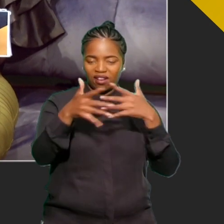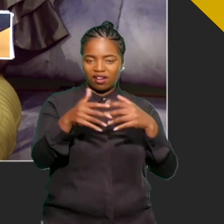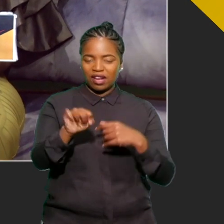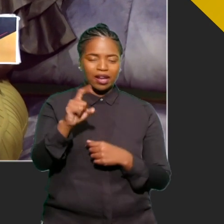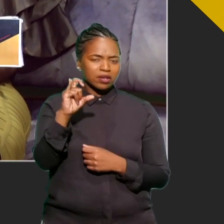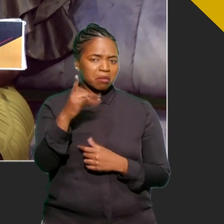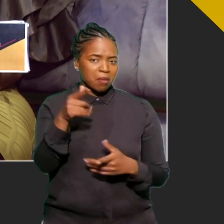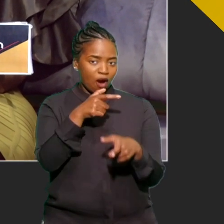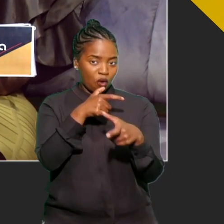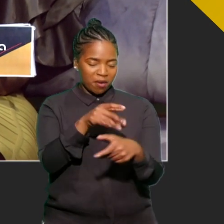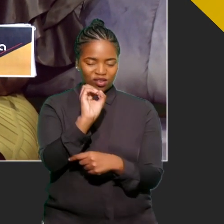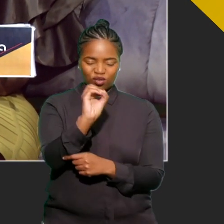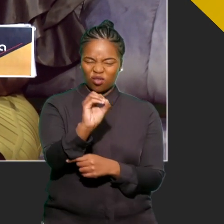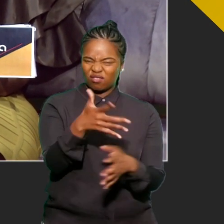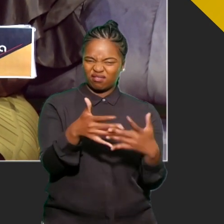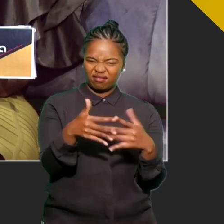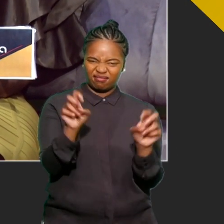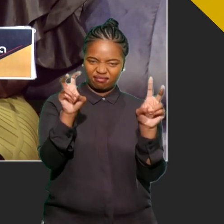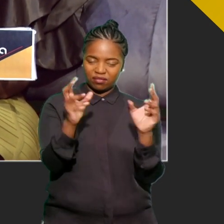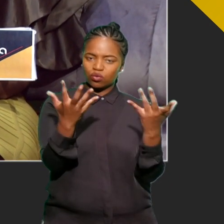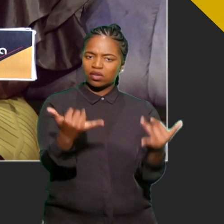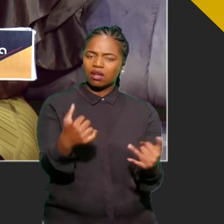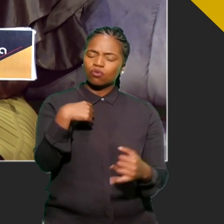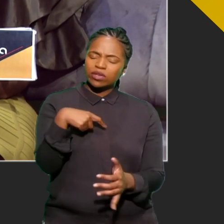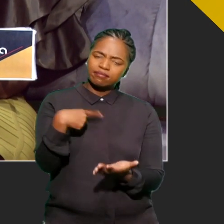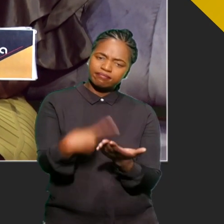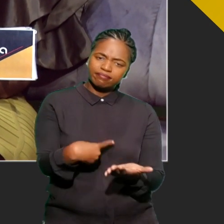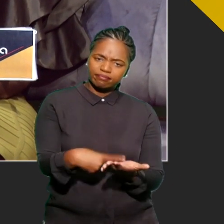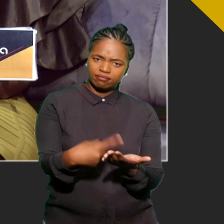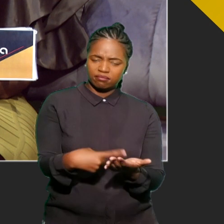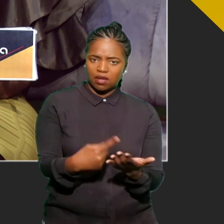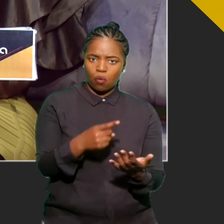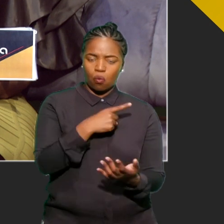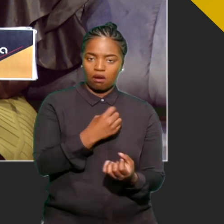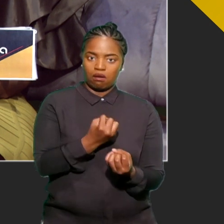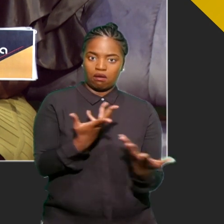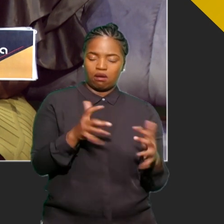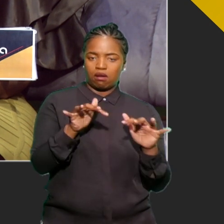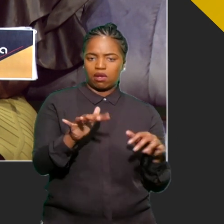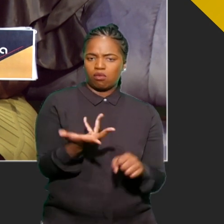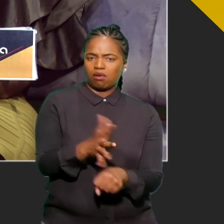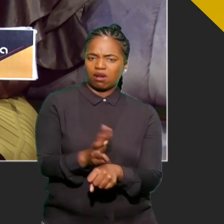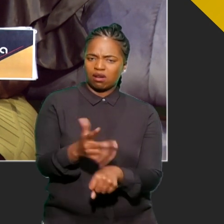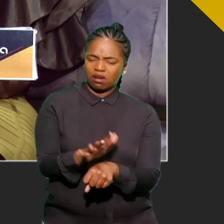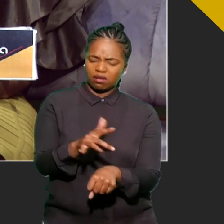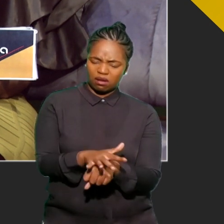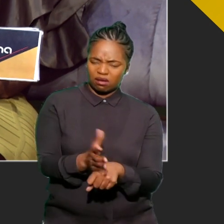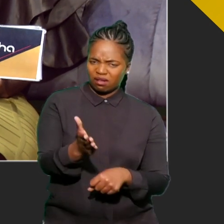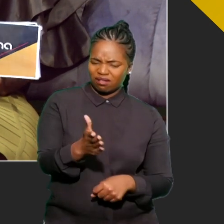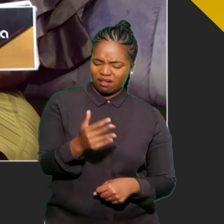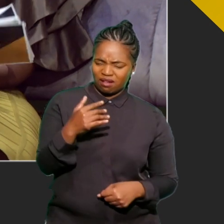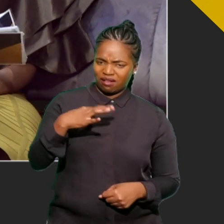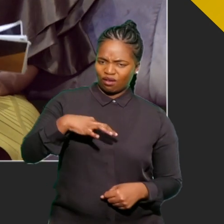lokho uyaphawula kancane ngento sikhuluma ngayo namhlanje which is talking about teenage pregnancy and the mortality rate around teenage pregnancy. I'd like to welcome of